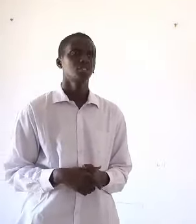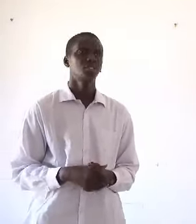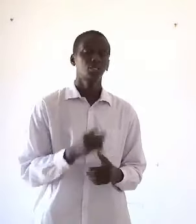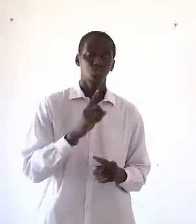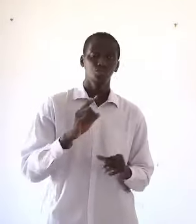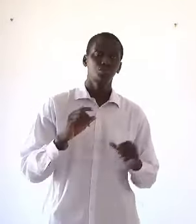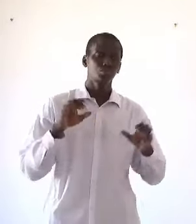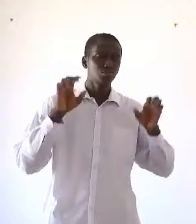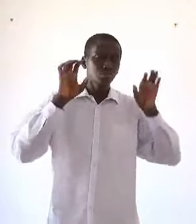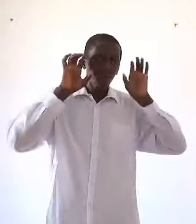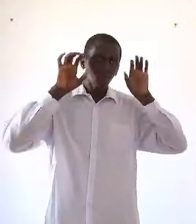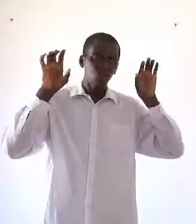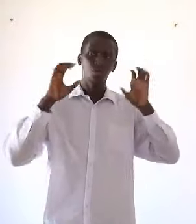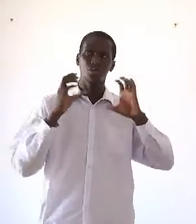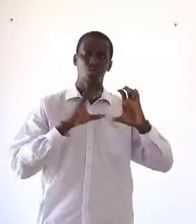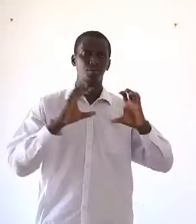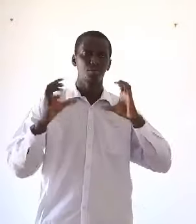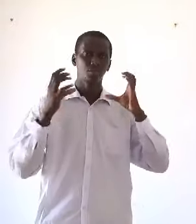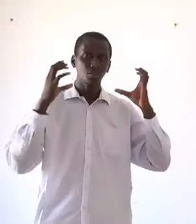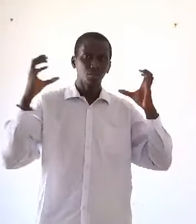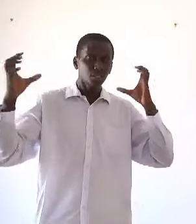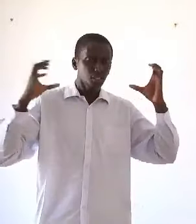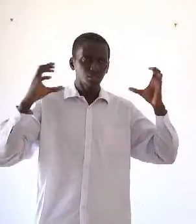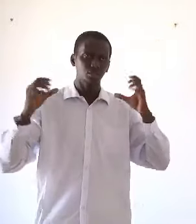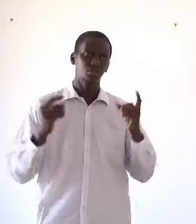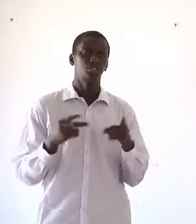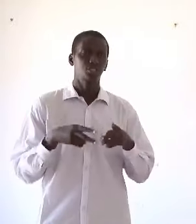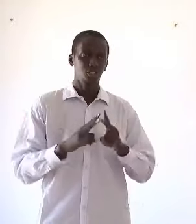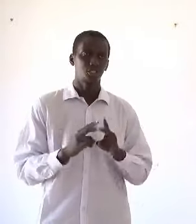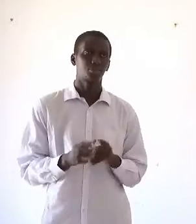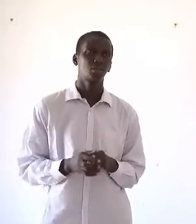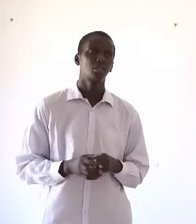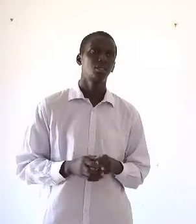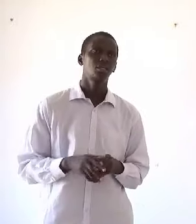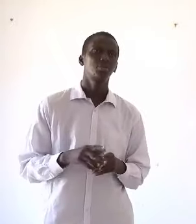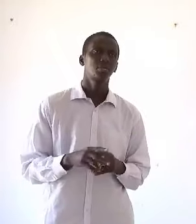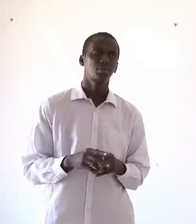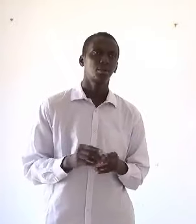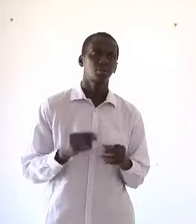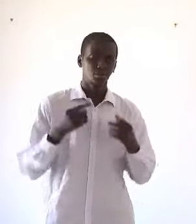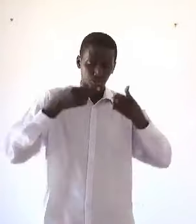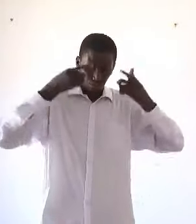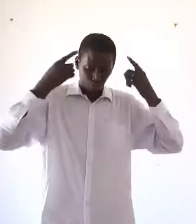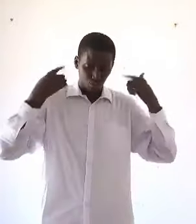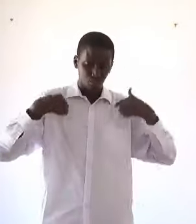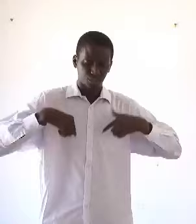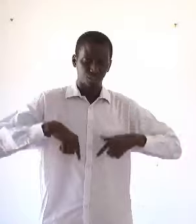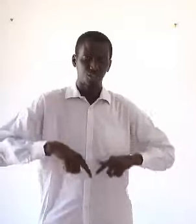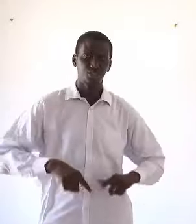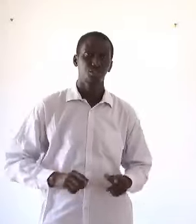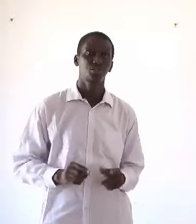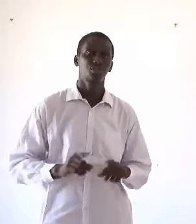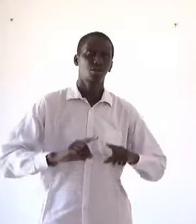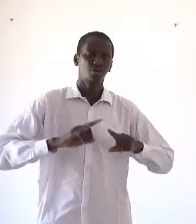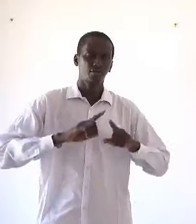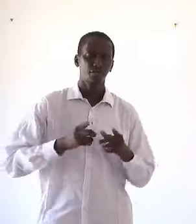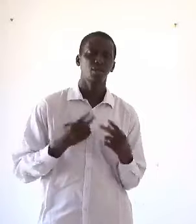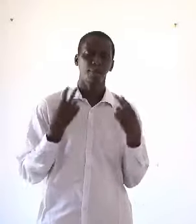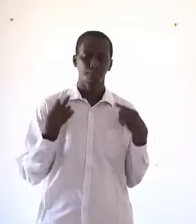systems that bring about the coordination of the body are the